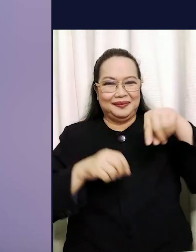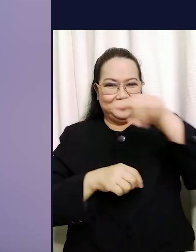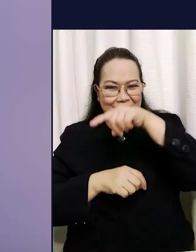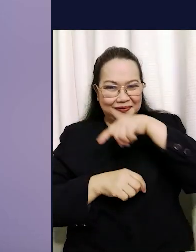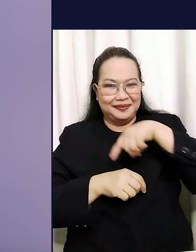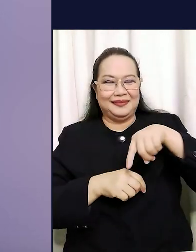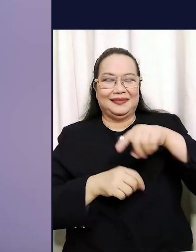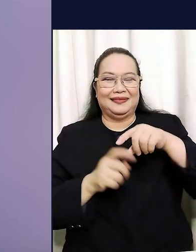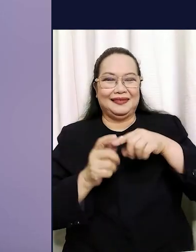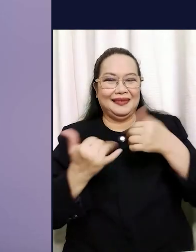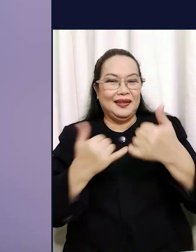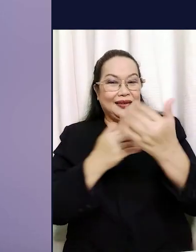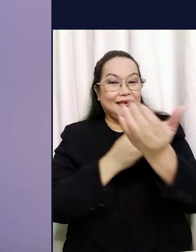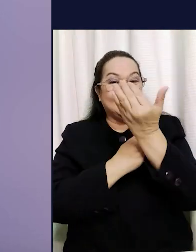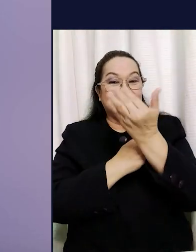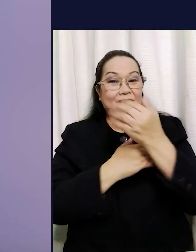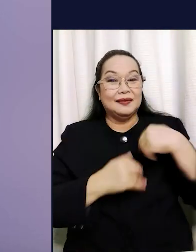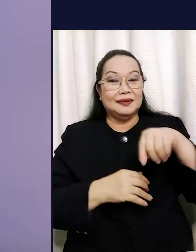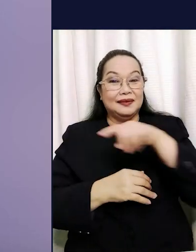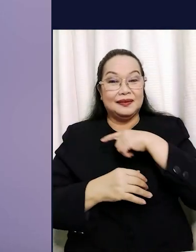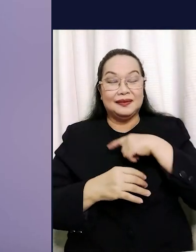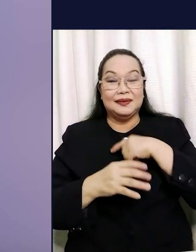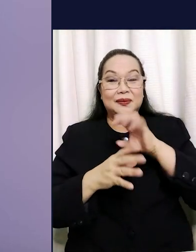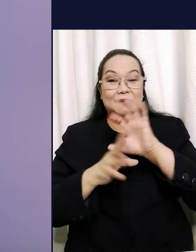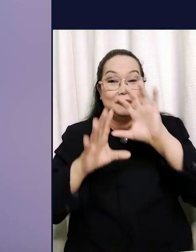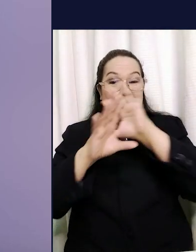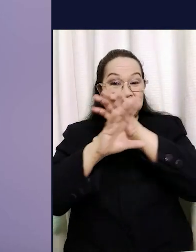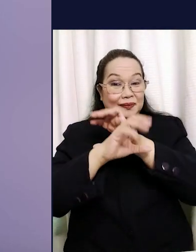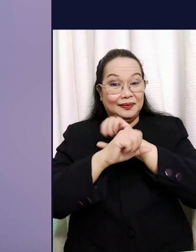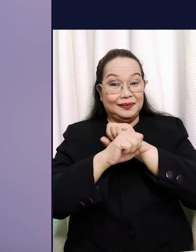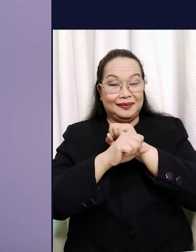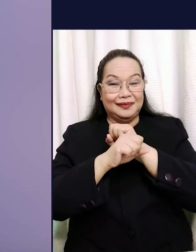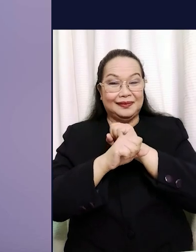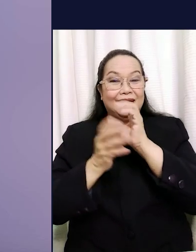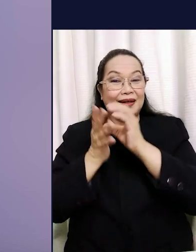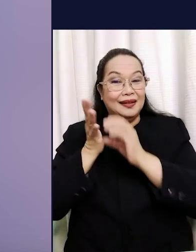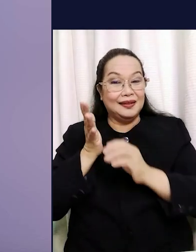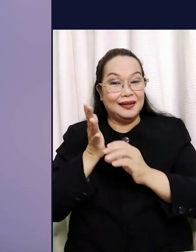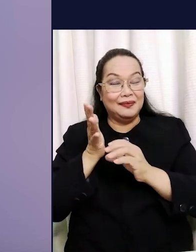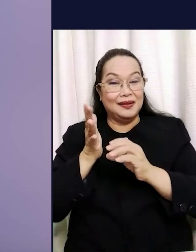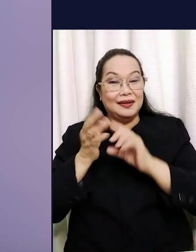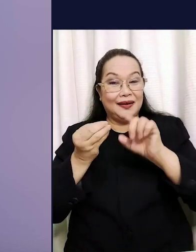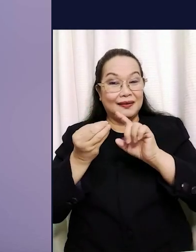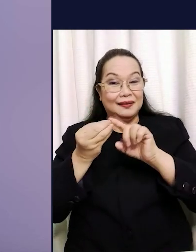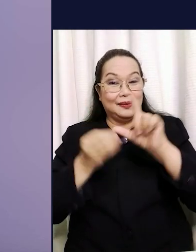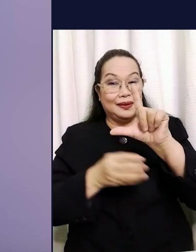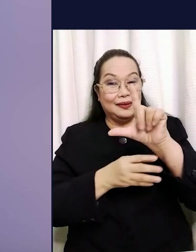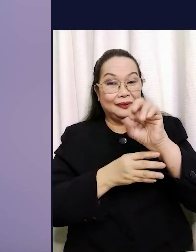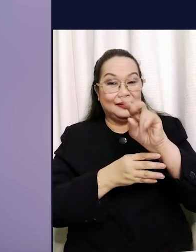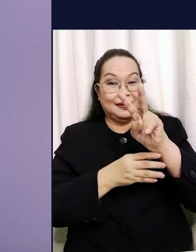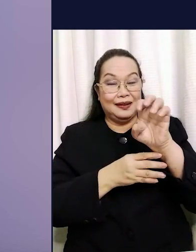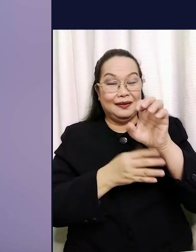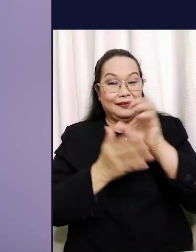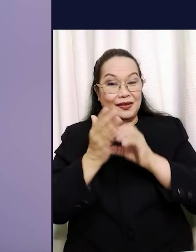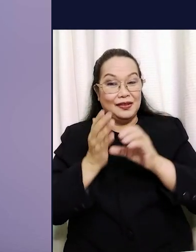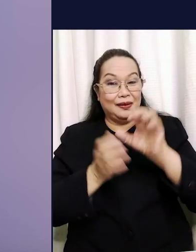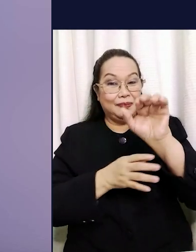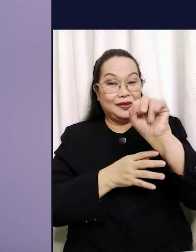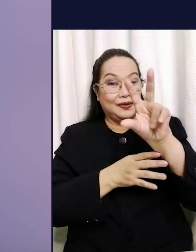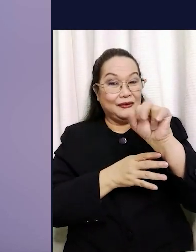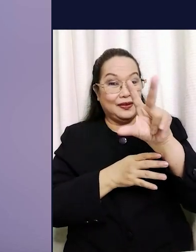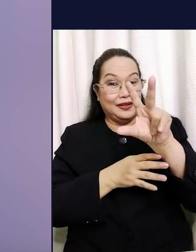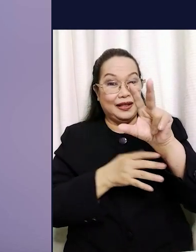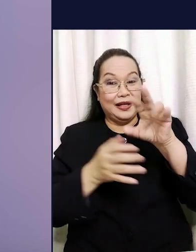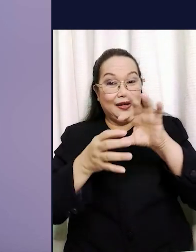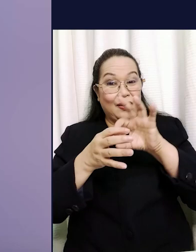about love in chapter 13. At tignan na ho natin, follow me as we will be reading verse by